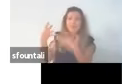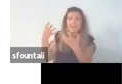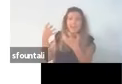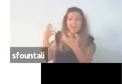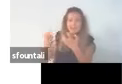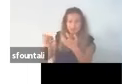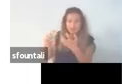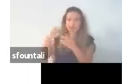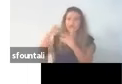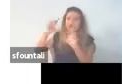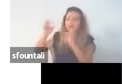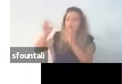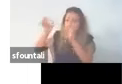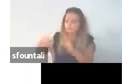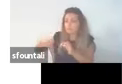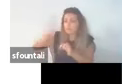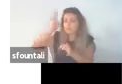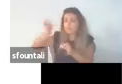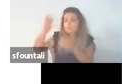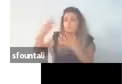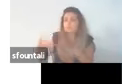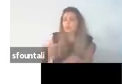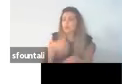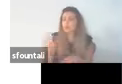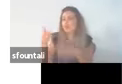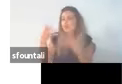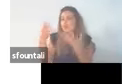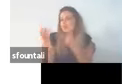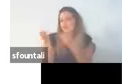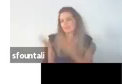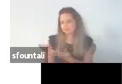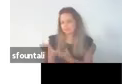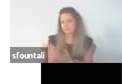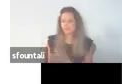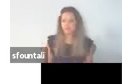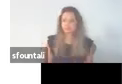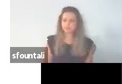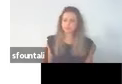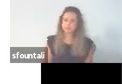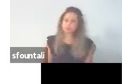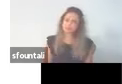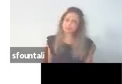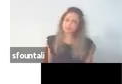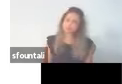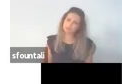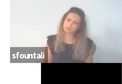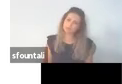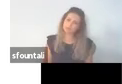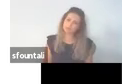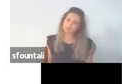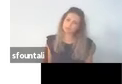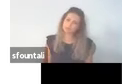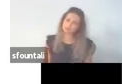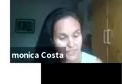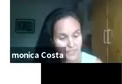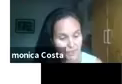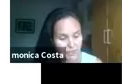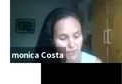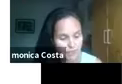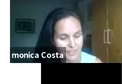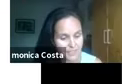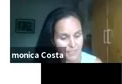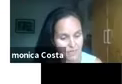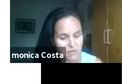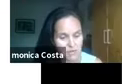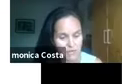many legislations, as you have seen in various of the presentations. So it seems obvious that sex without consent is